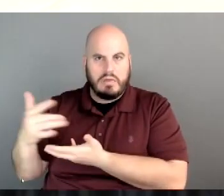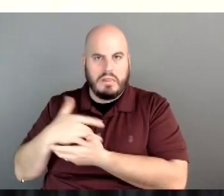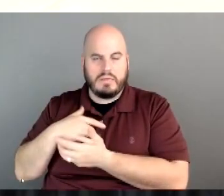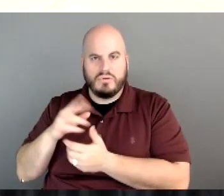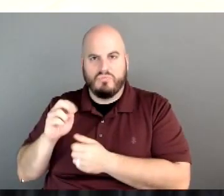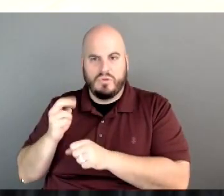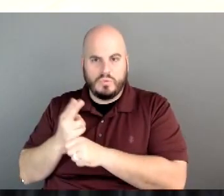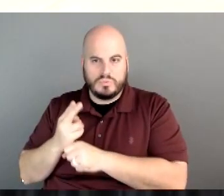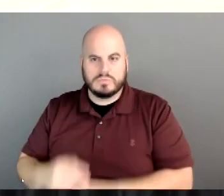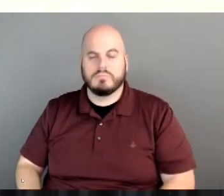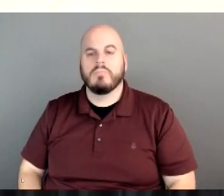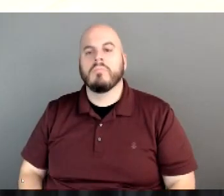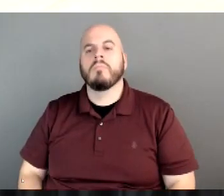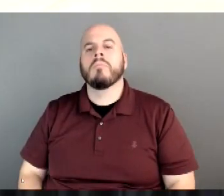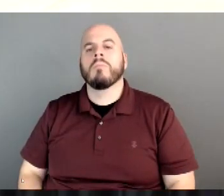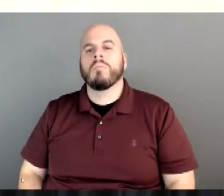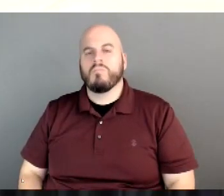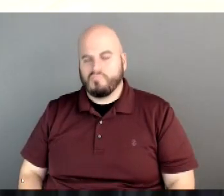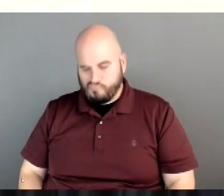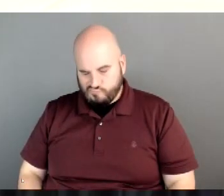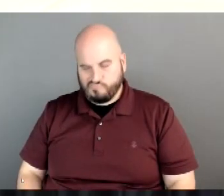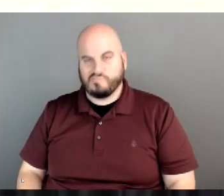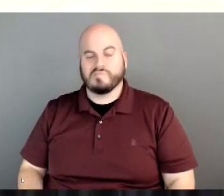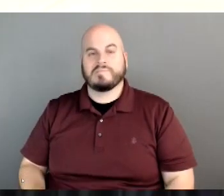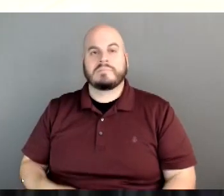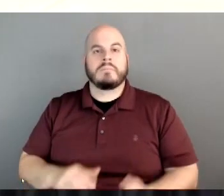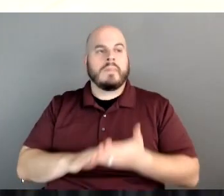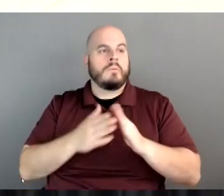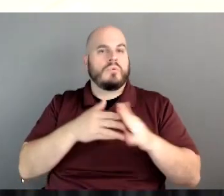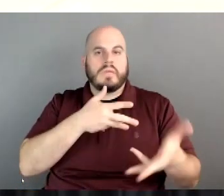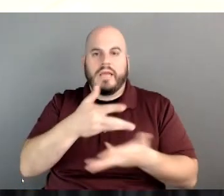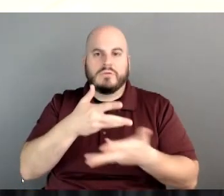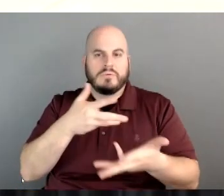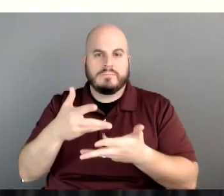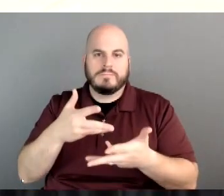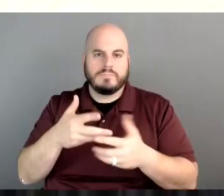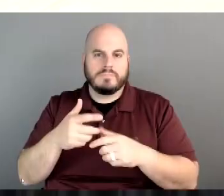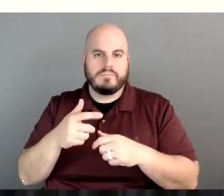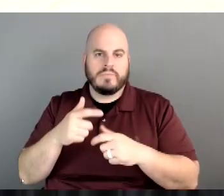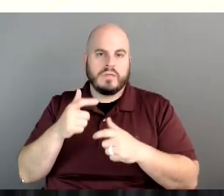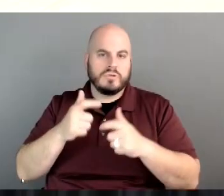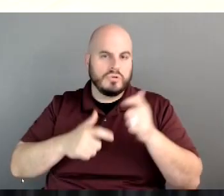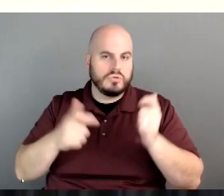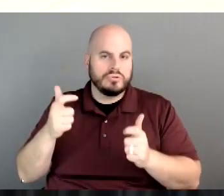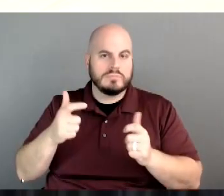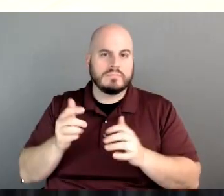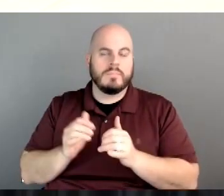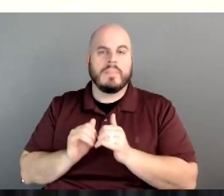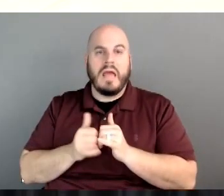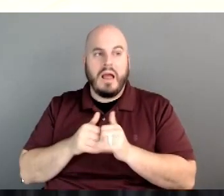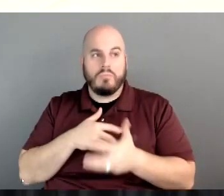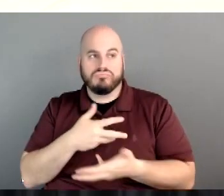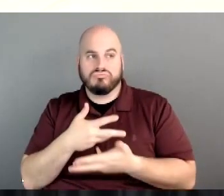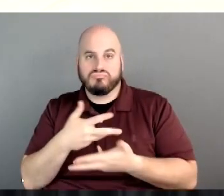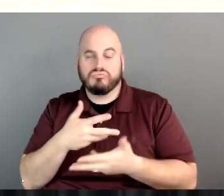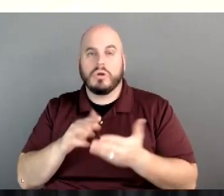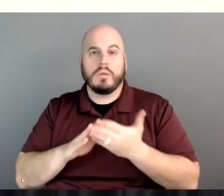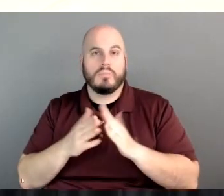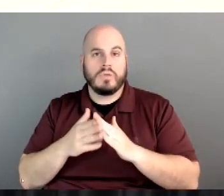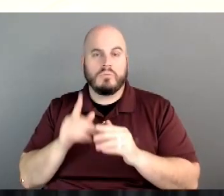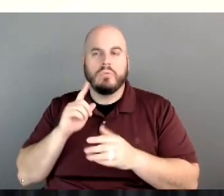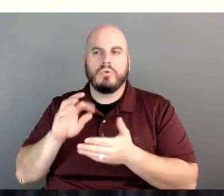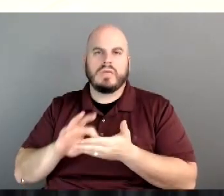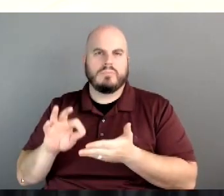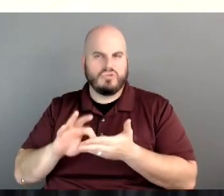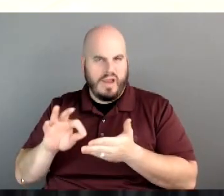energy, community engagement is huge. That's a big part of this, is how will we engage the community, so we will be keeping track of that. And